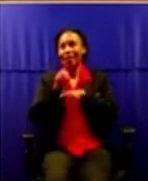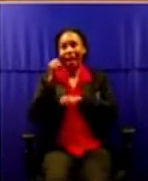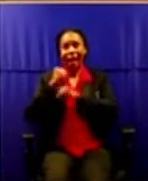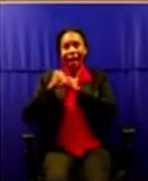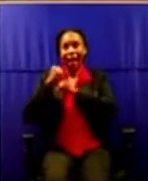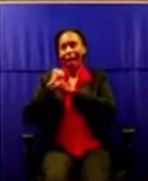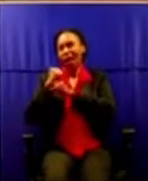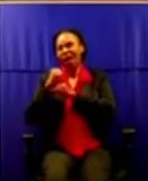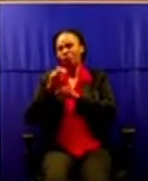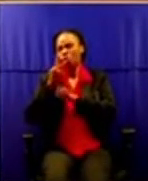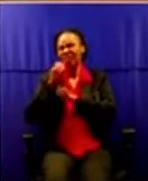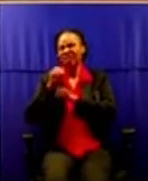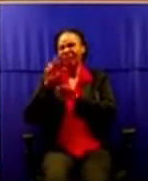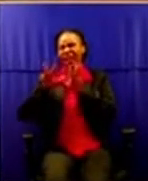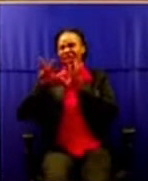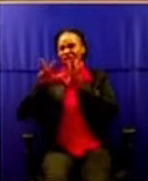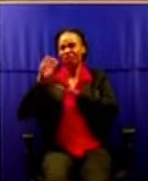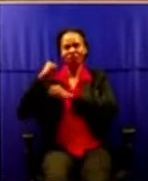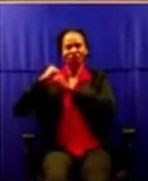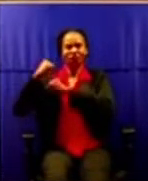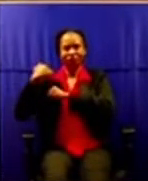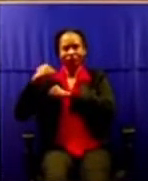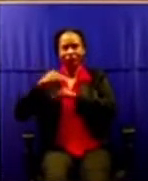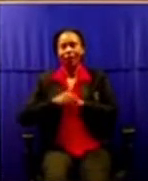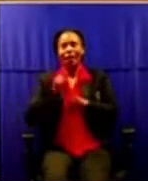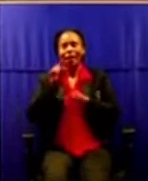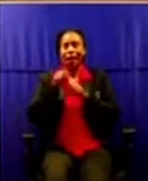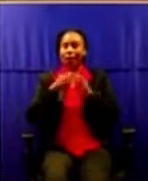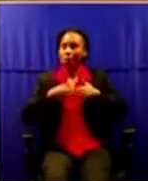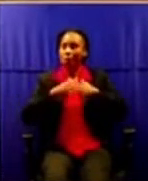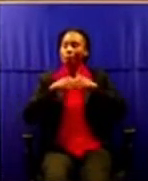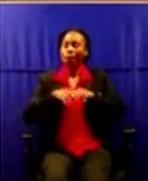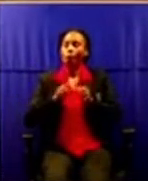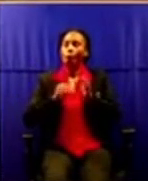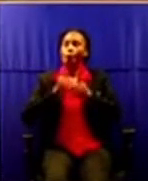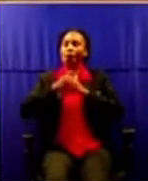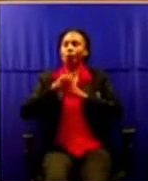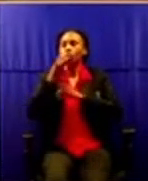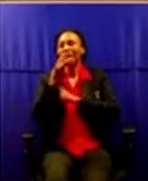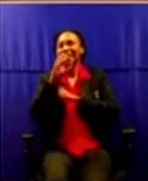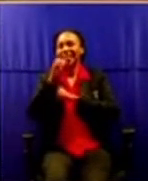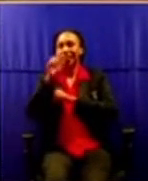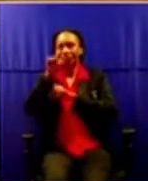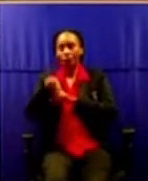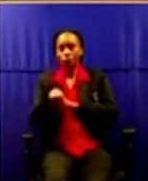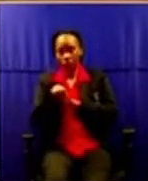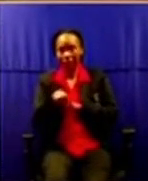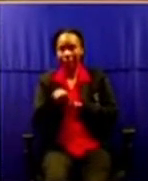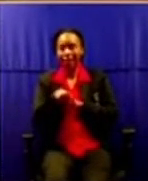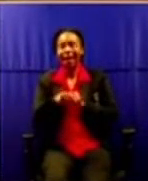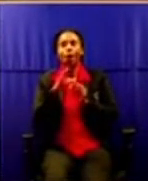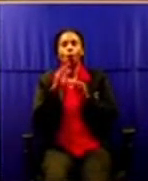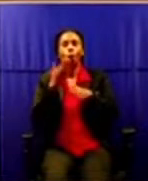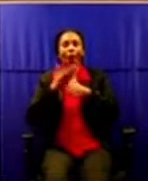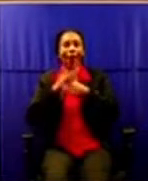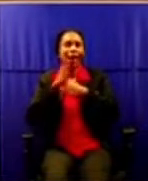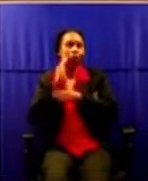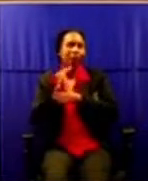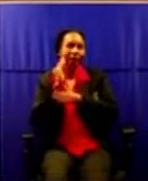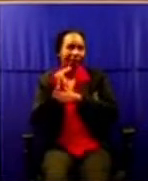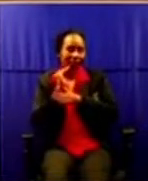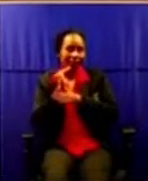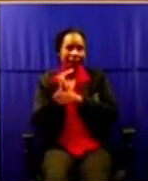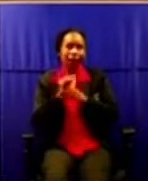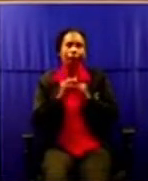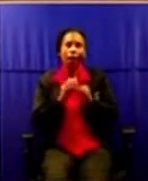over 50,000 work experiences and generated over 2.8 billion rand